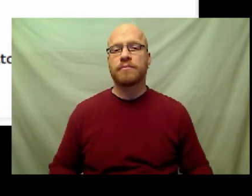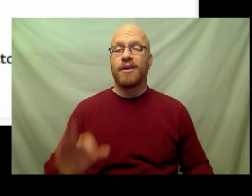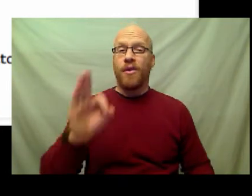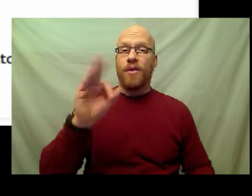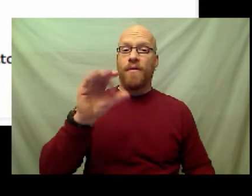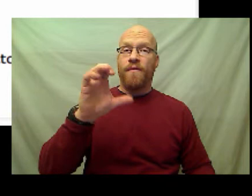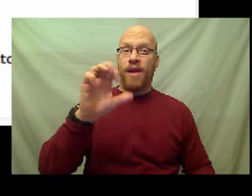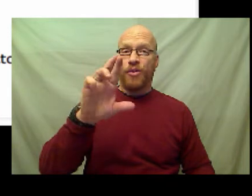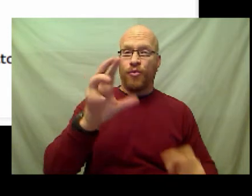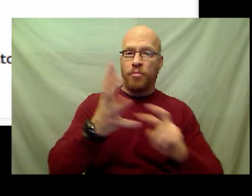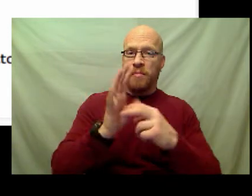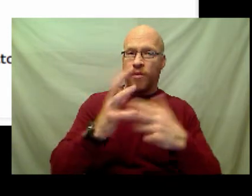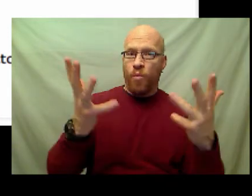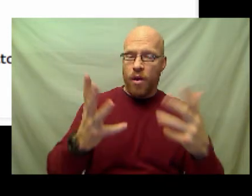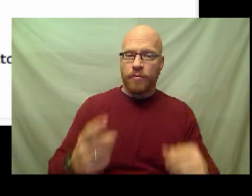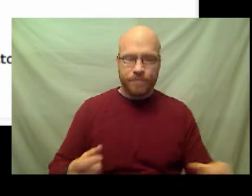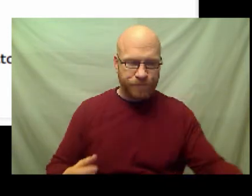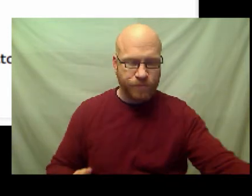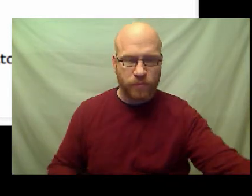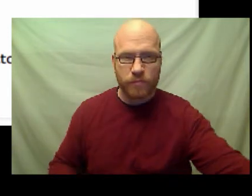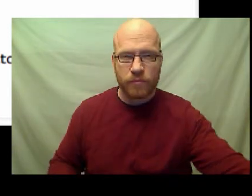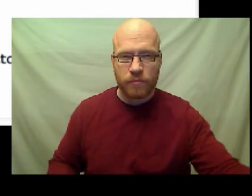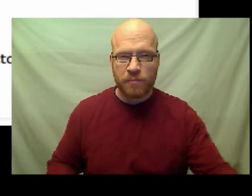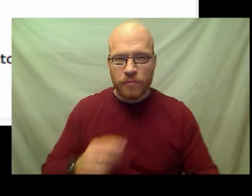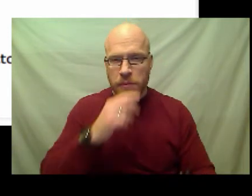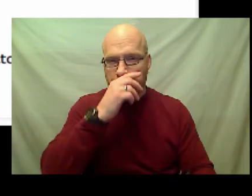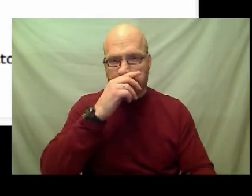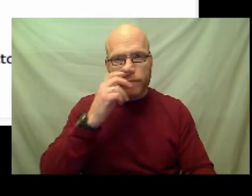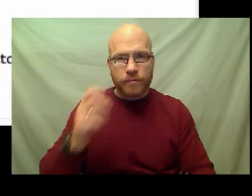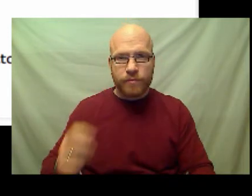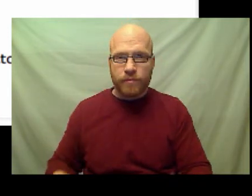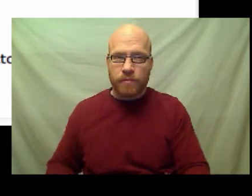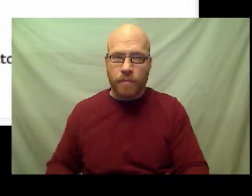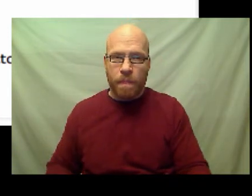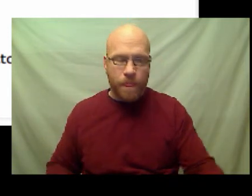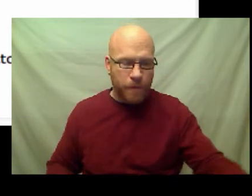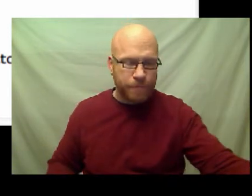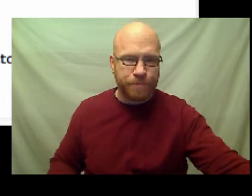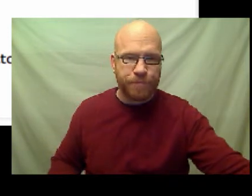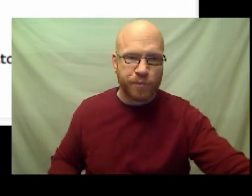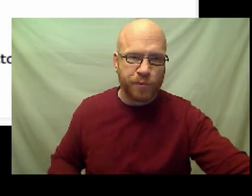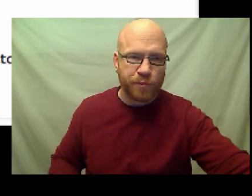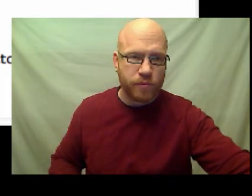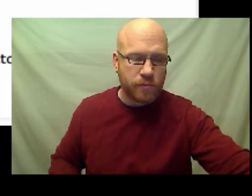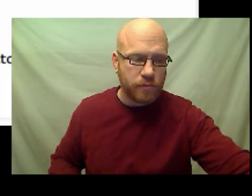term. Now, what's a factor? What is a factor?